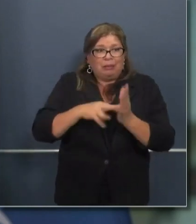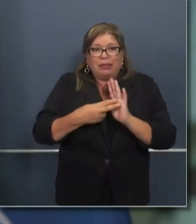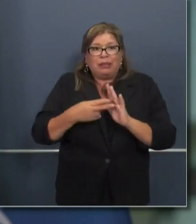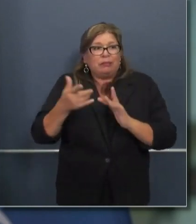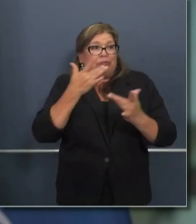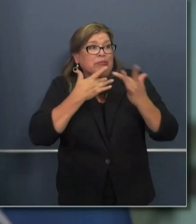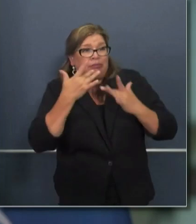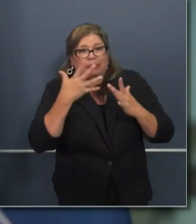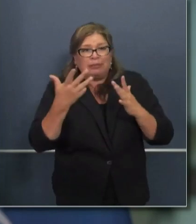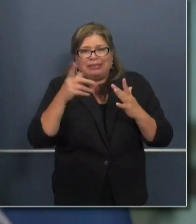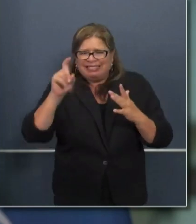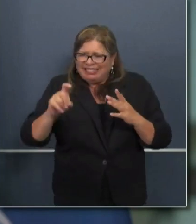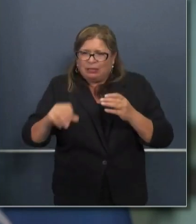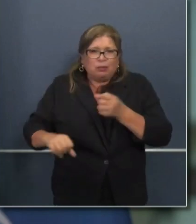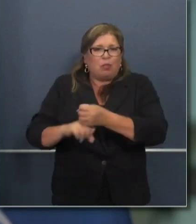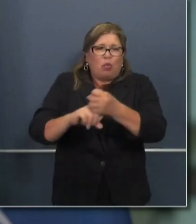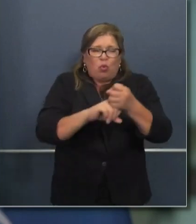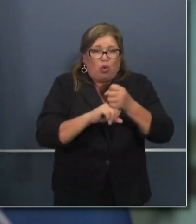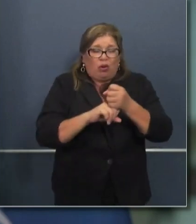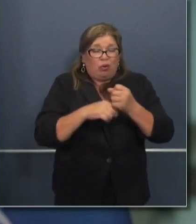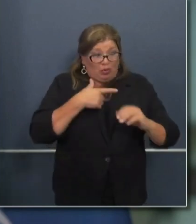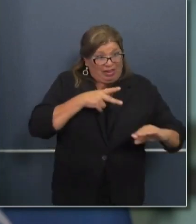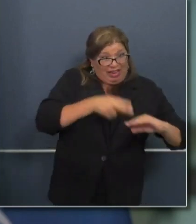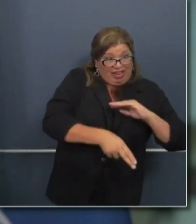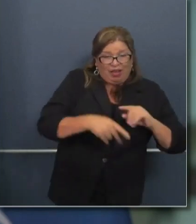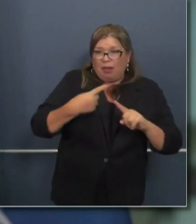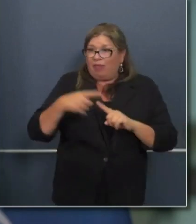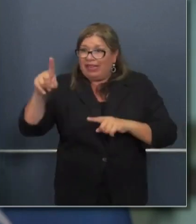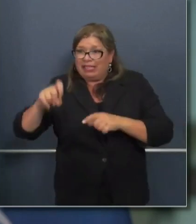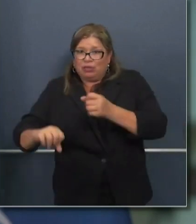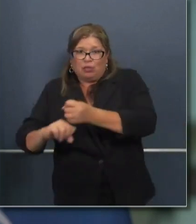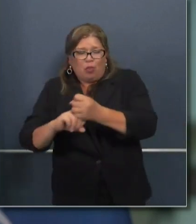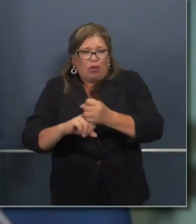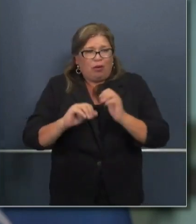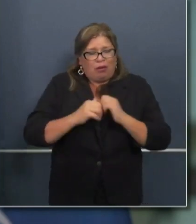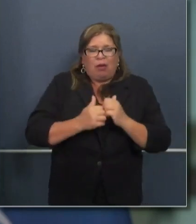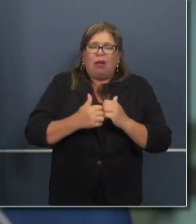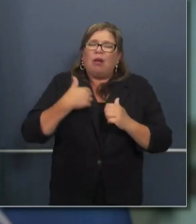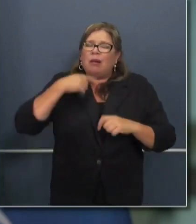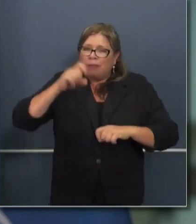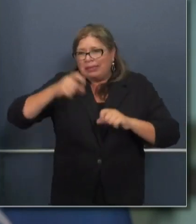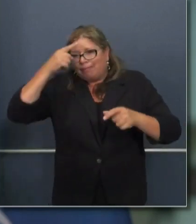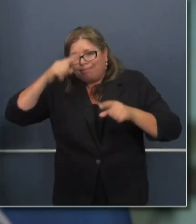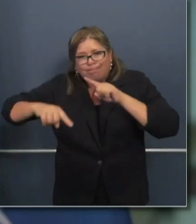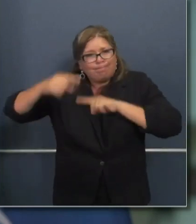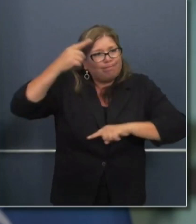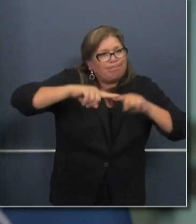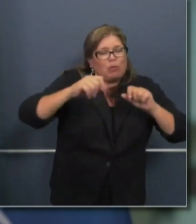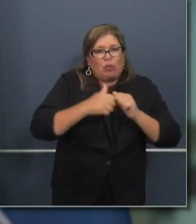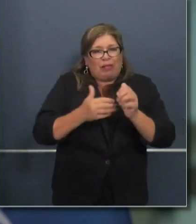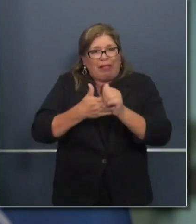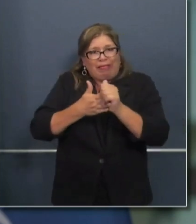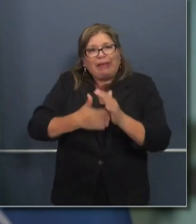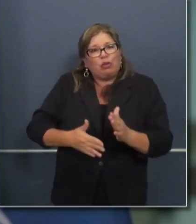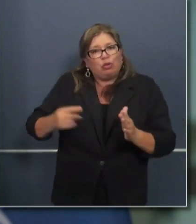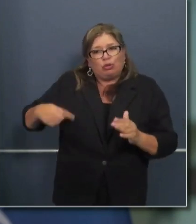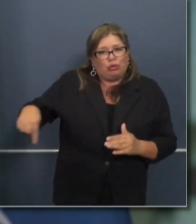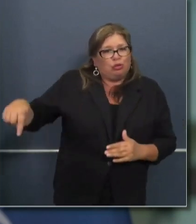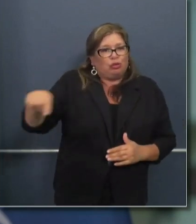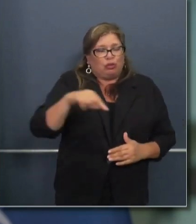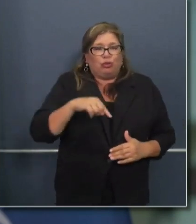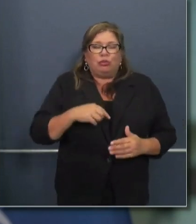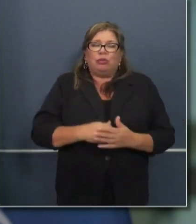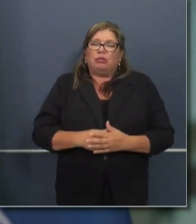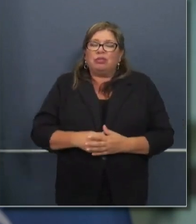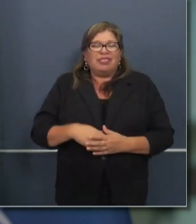more appreciative of all of the leaders and the cooperative spirit that brought us to an agreement simply hours